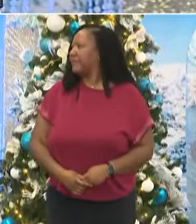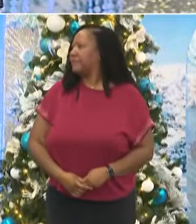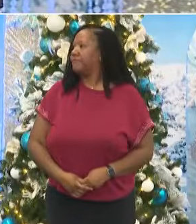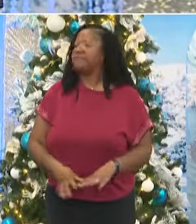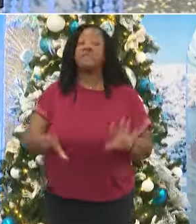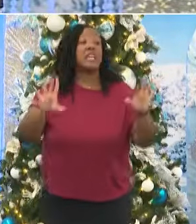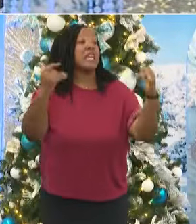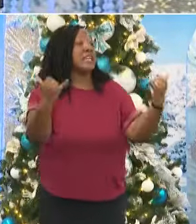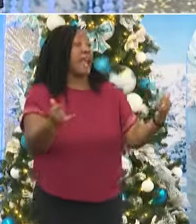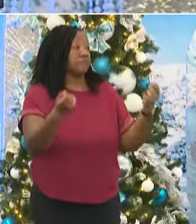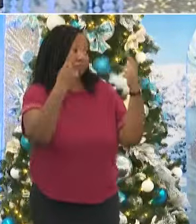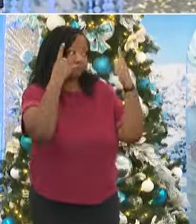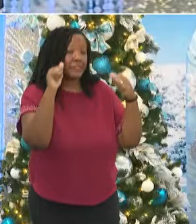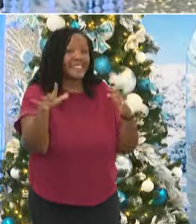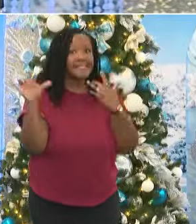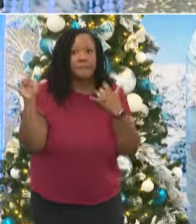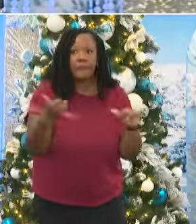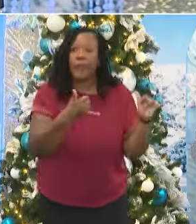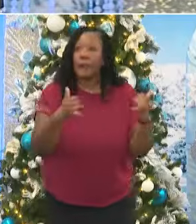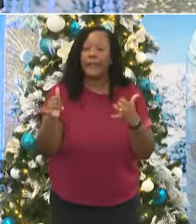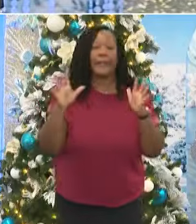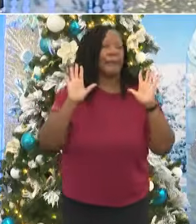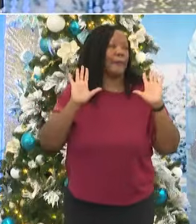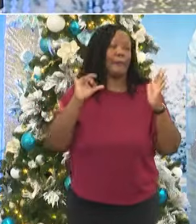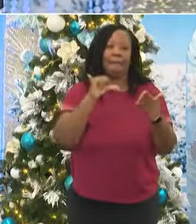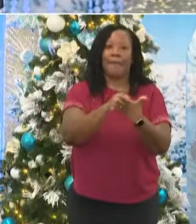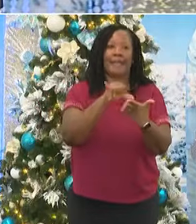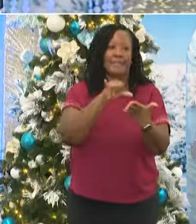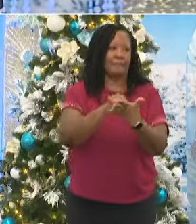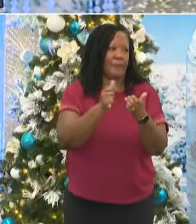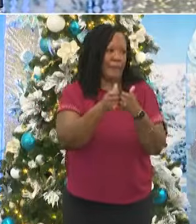Now, this party would not be made possible